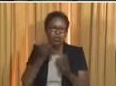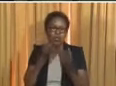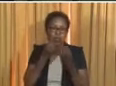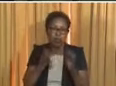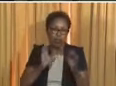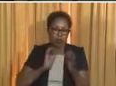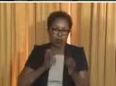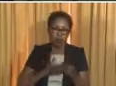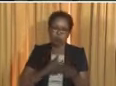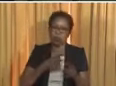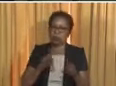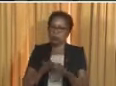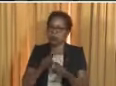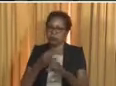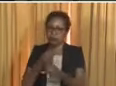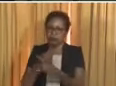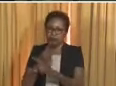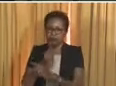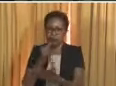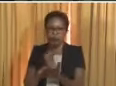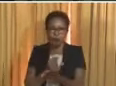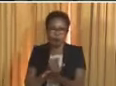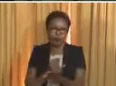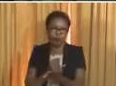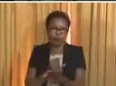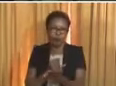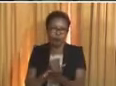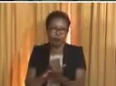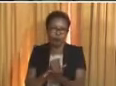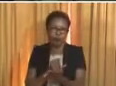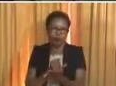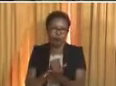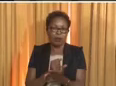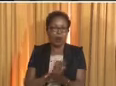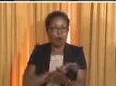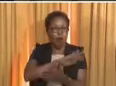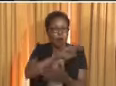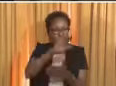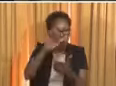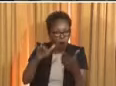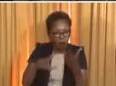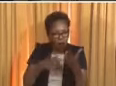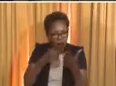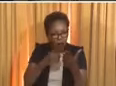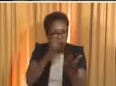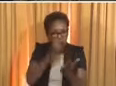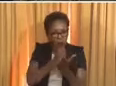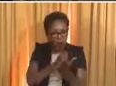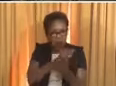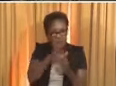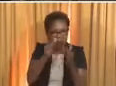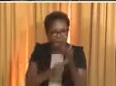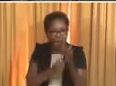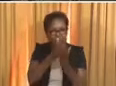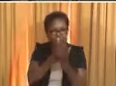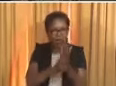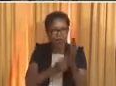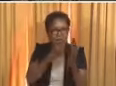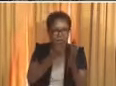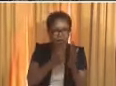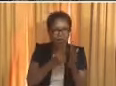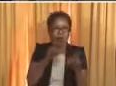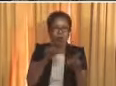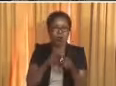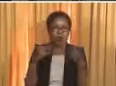offices. Accordingly, then, all holders of such offices under Article 1 also exercise delegated